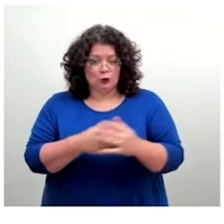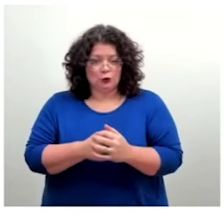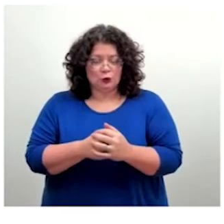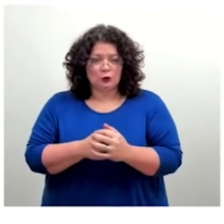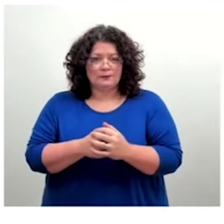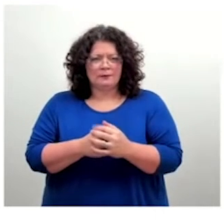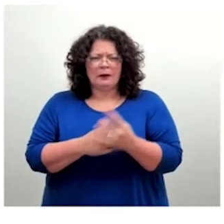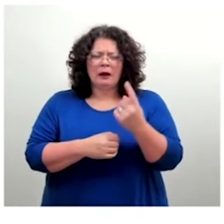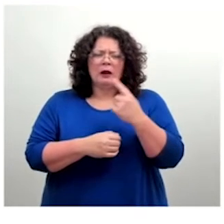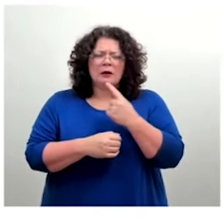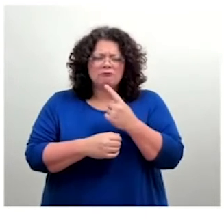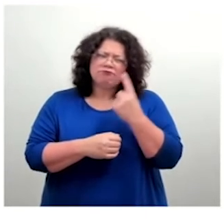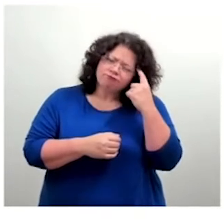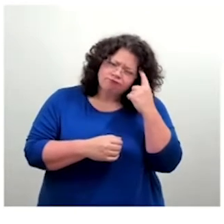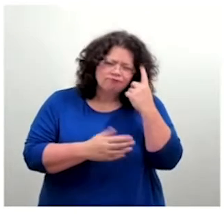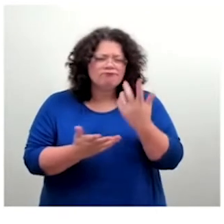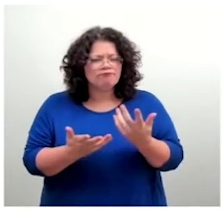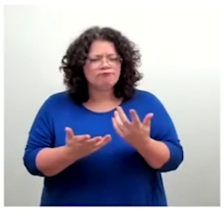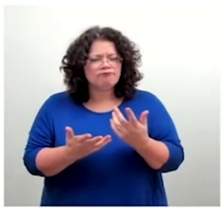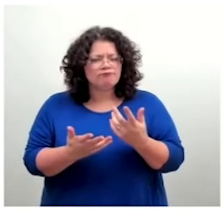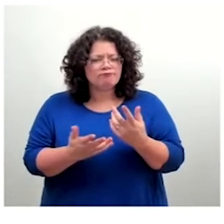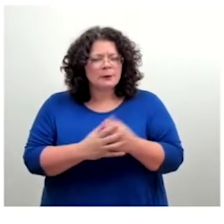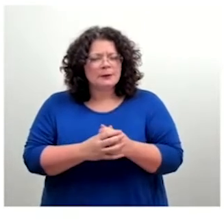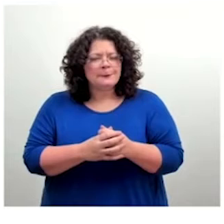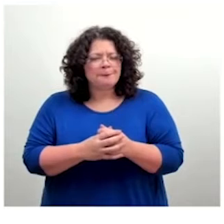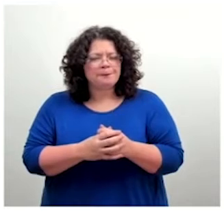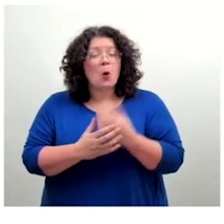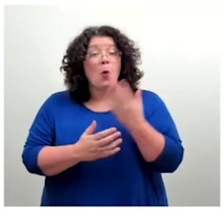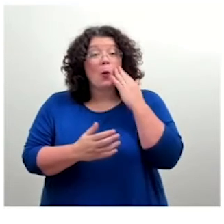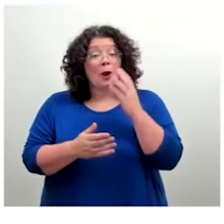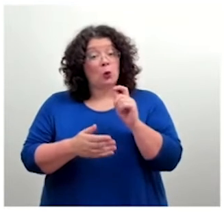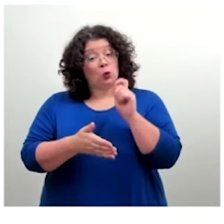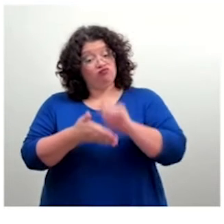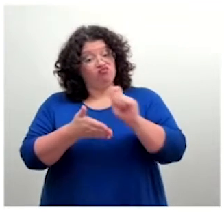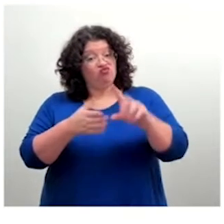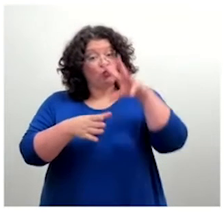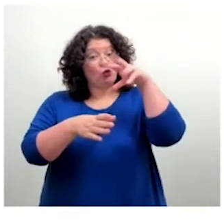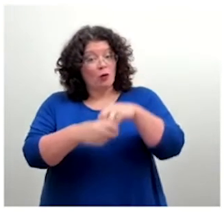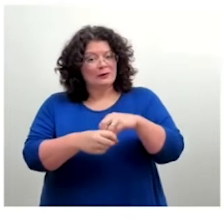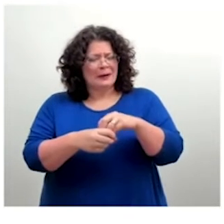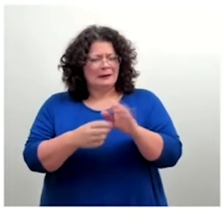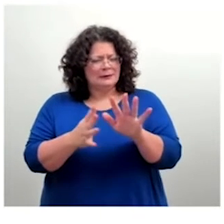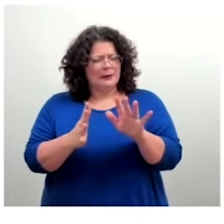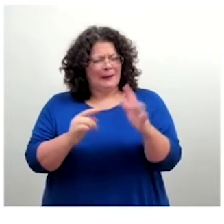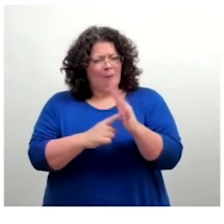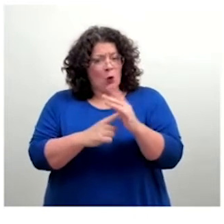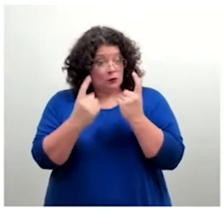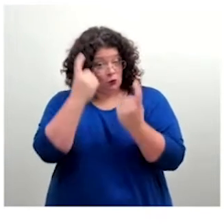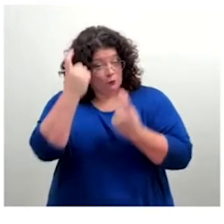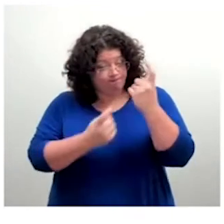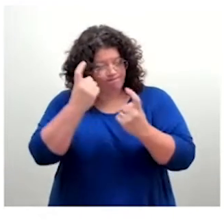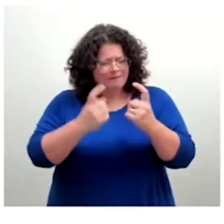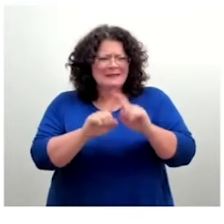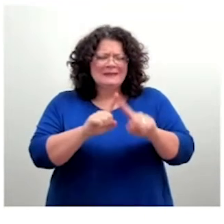When writing content, it's important to consider the different reading levels of the public. The average reading age in the UK is 9 years old, and for many